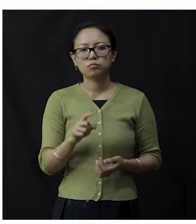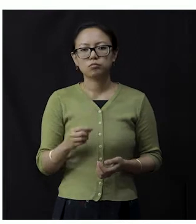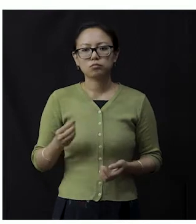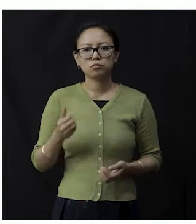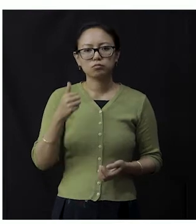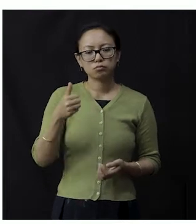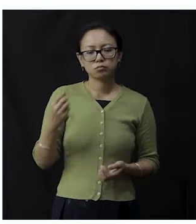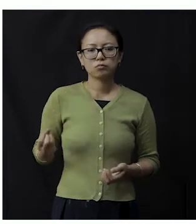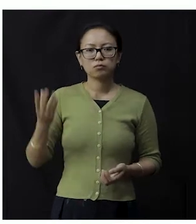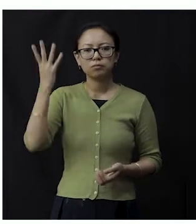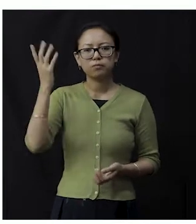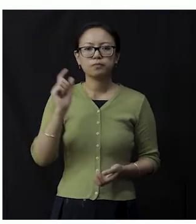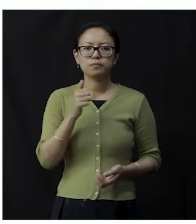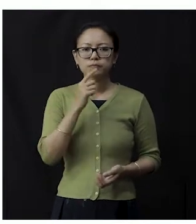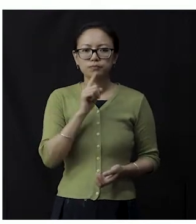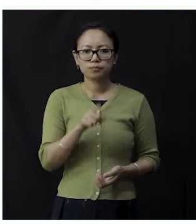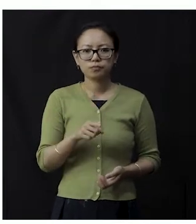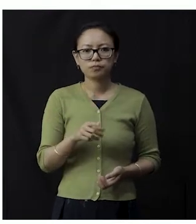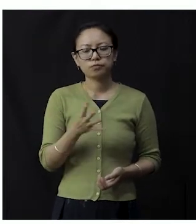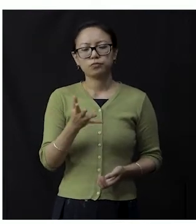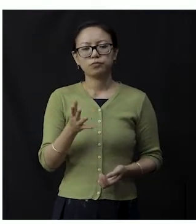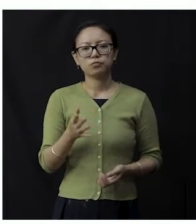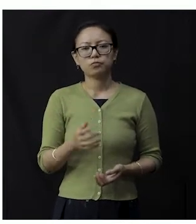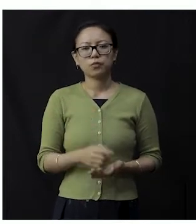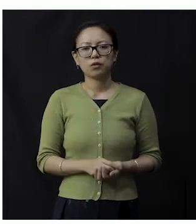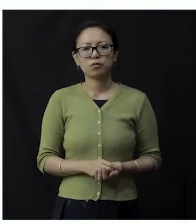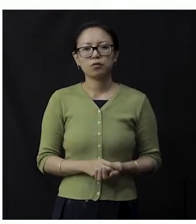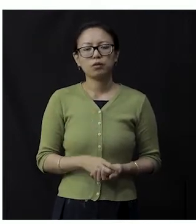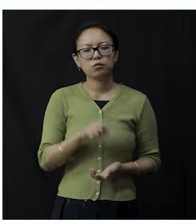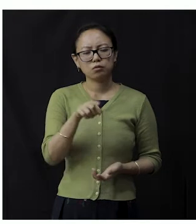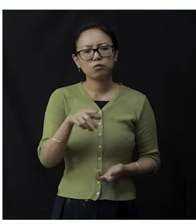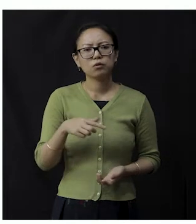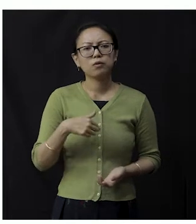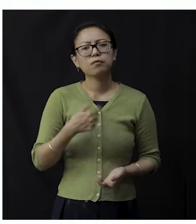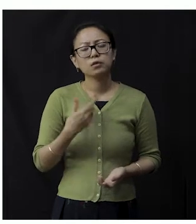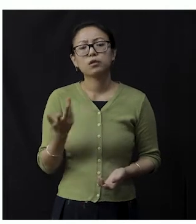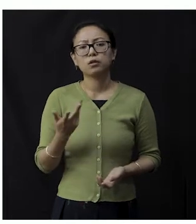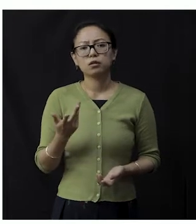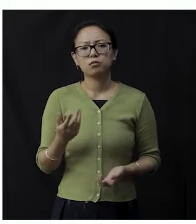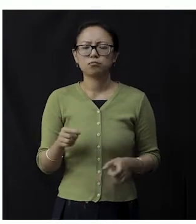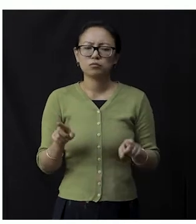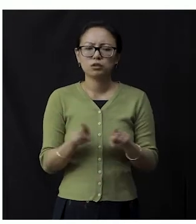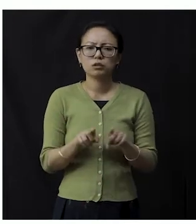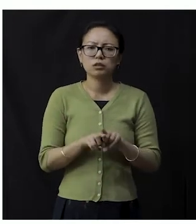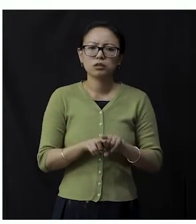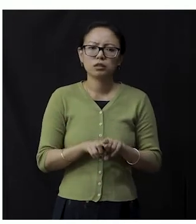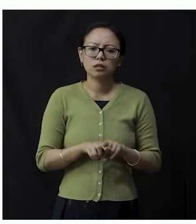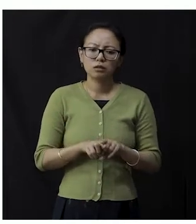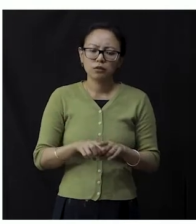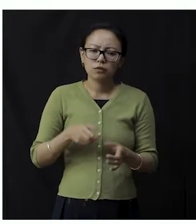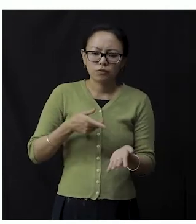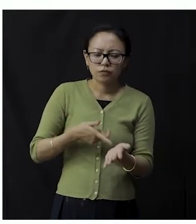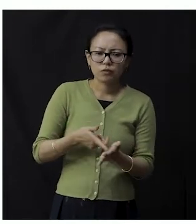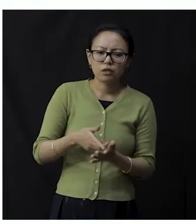So this is how this man was. He had bad manners. So we are going to find out what kind of